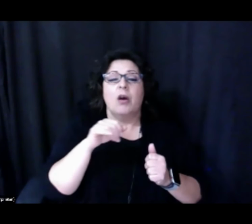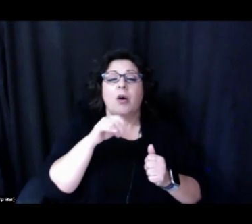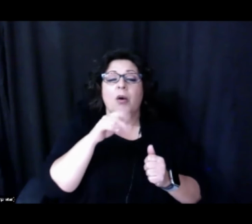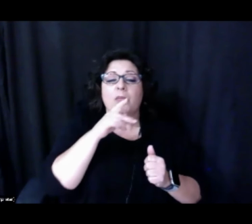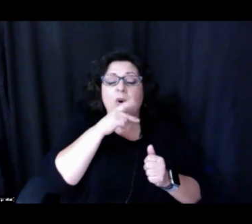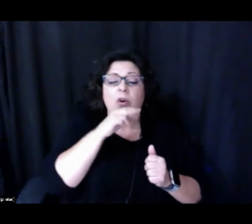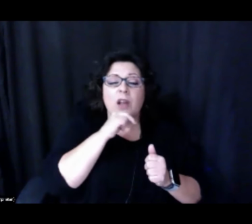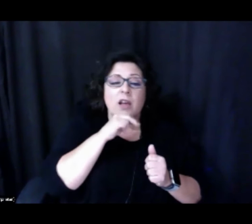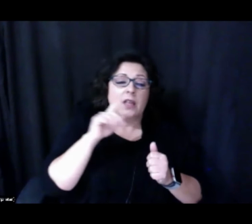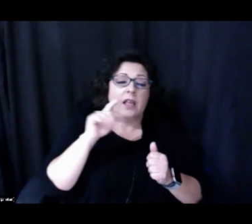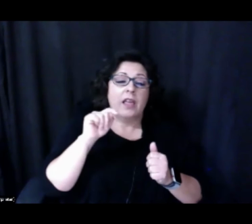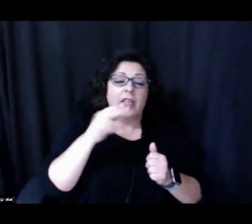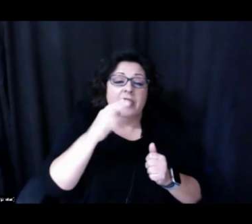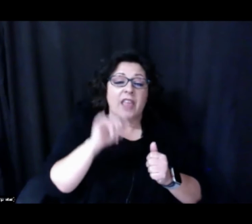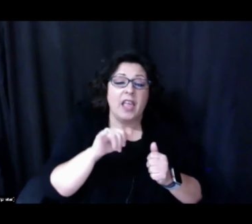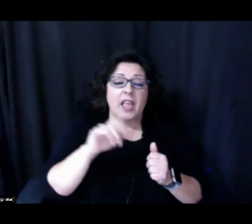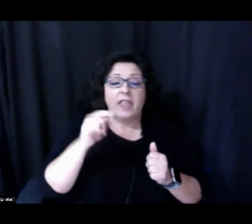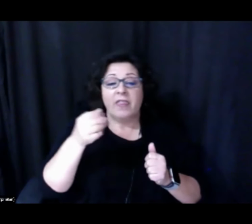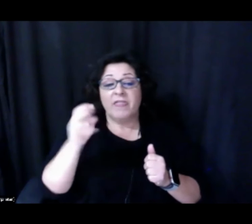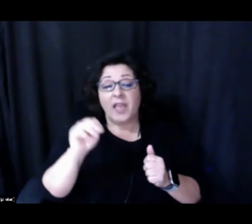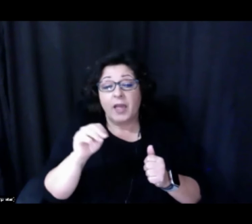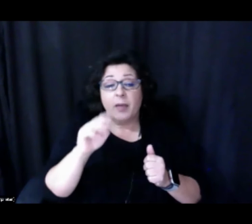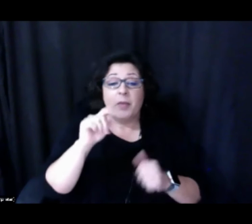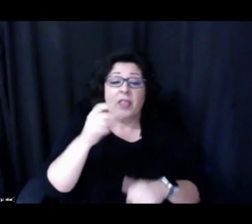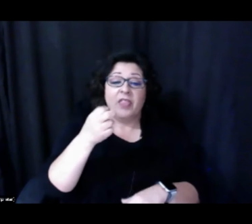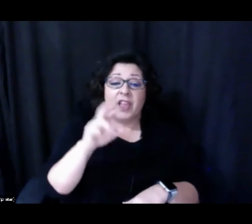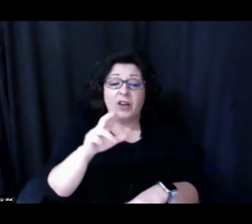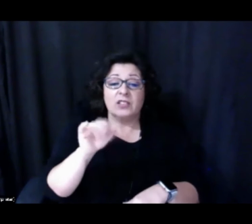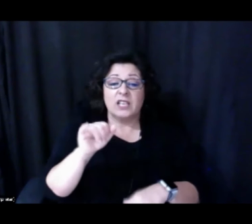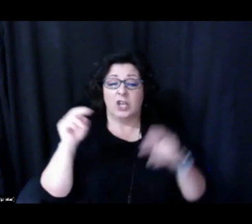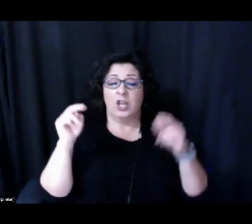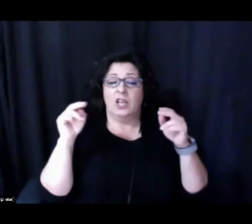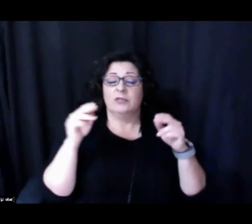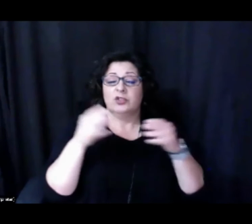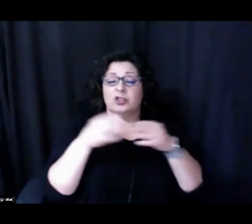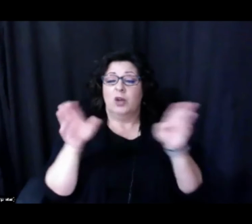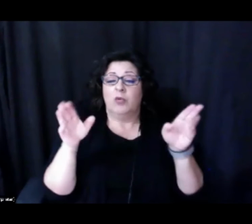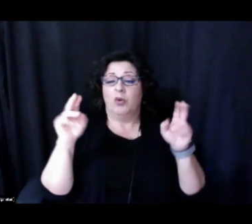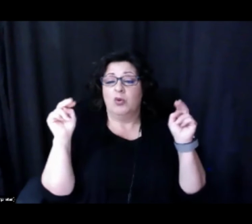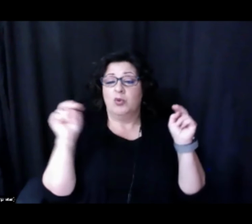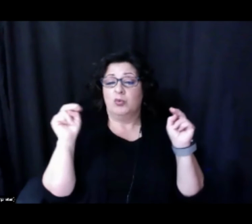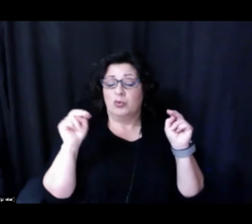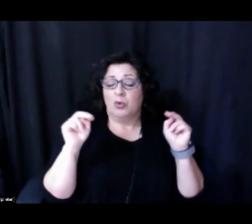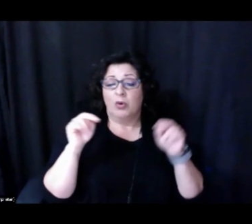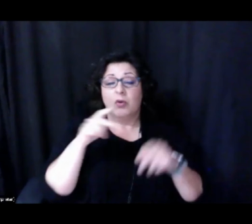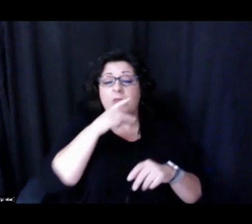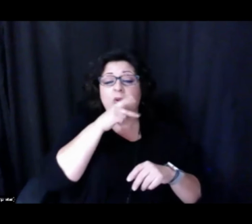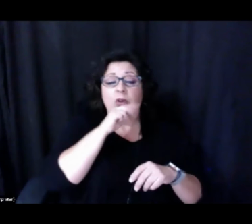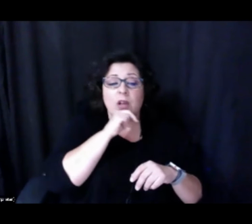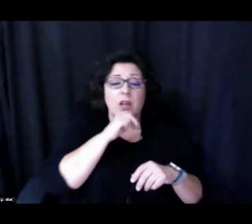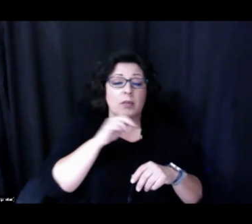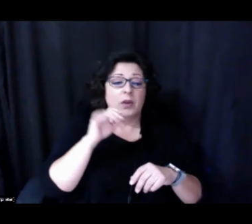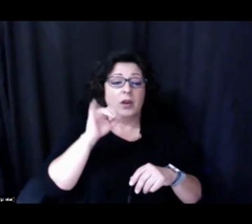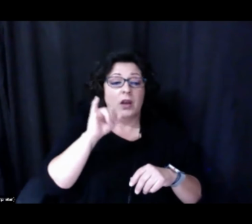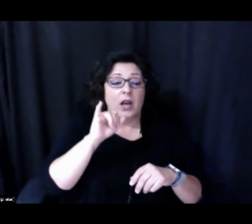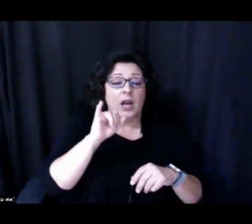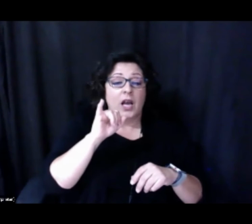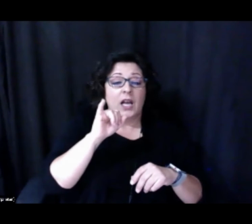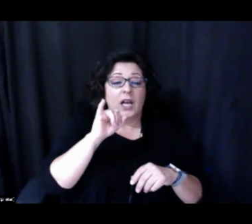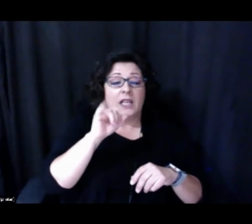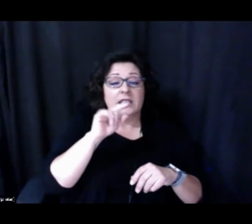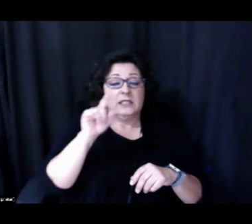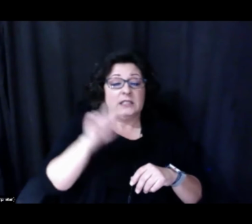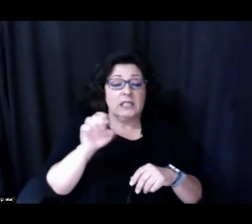There's they, them, theirs as a gender neutral pronoun. And the zir, zers, or here,